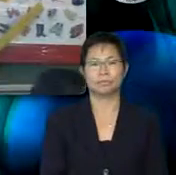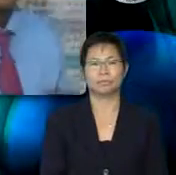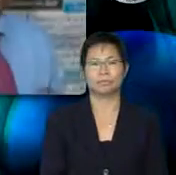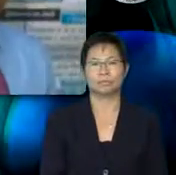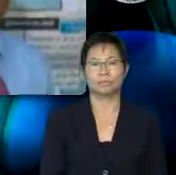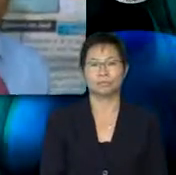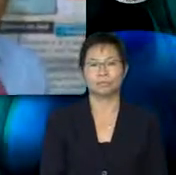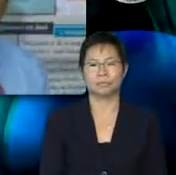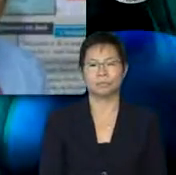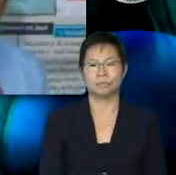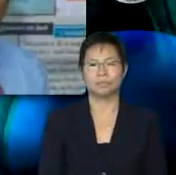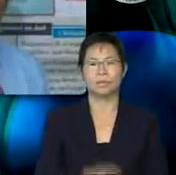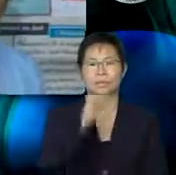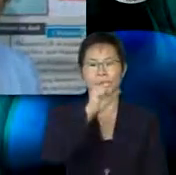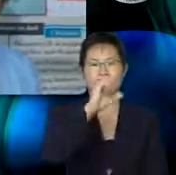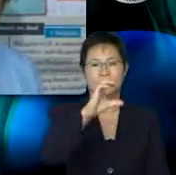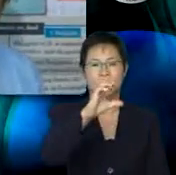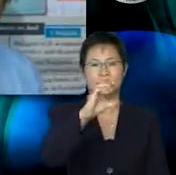Premla?